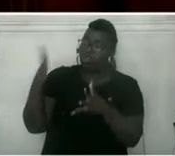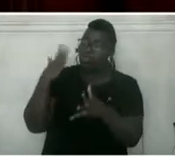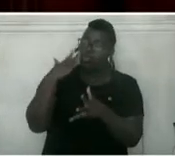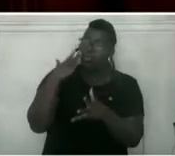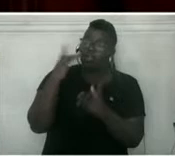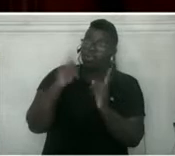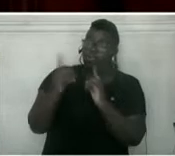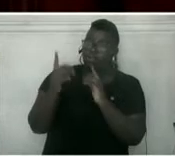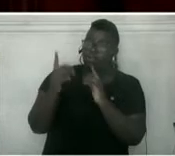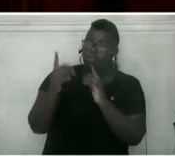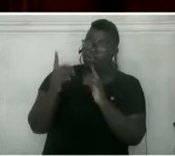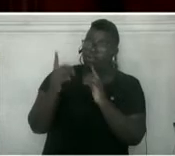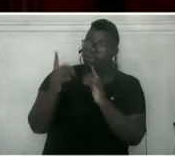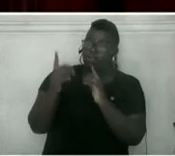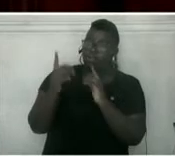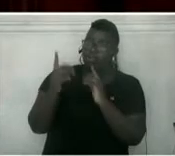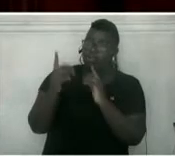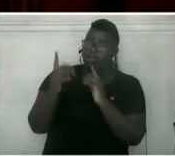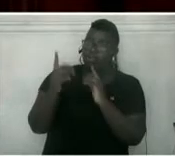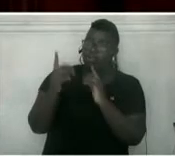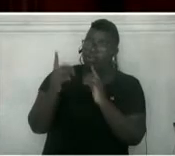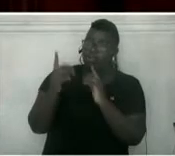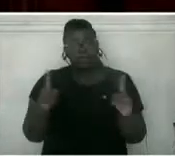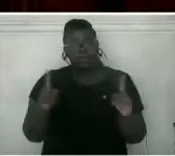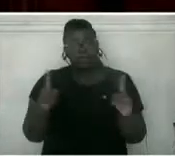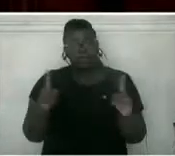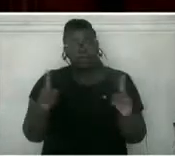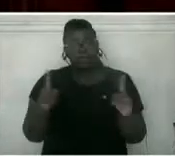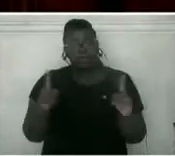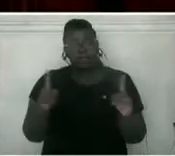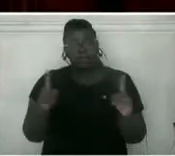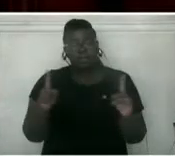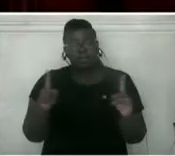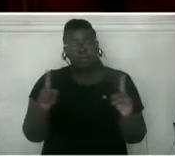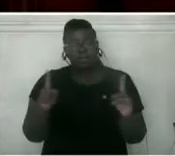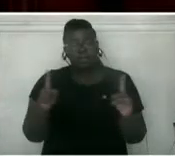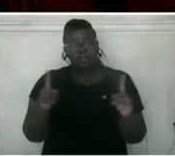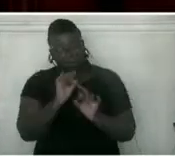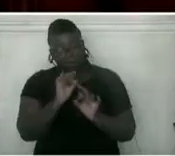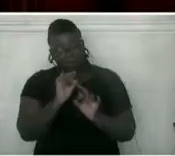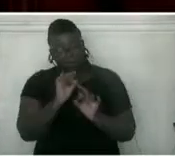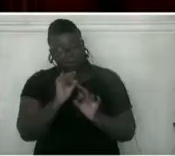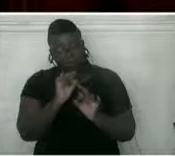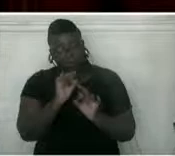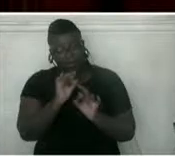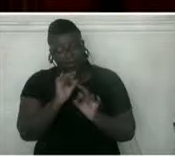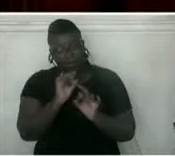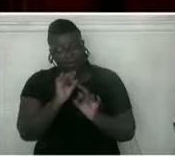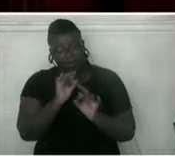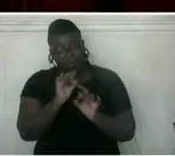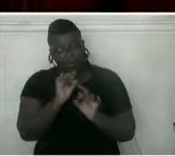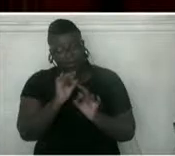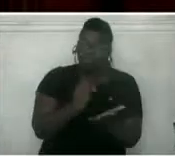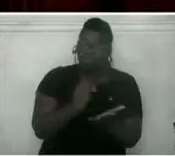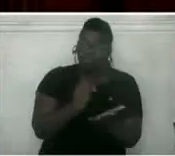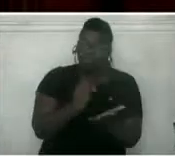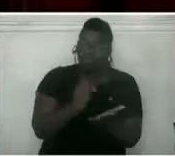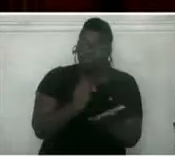coming weeks. But let us say it clearly. To these social